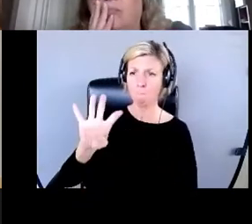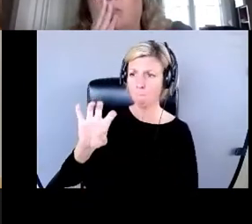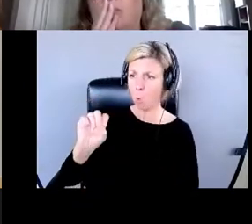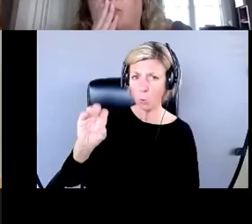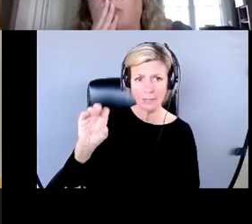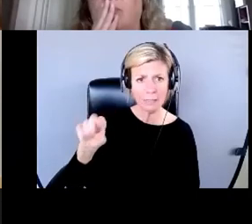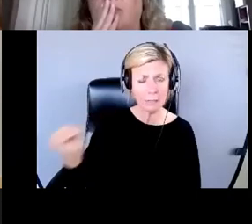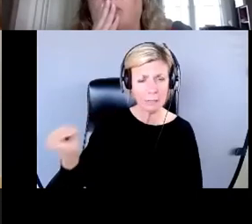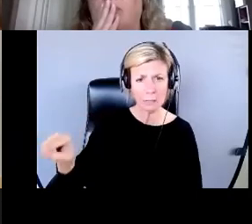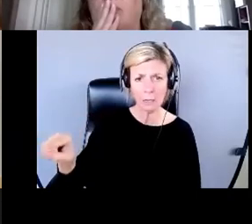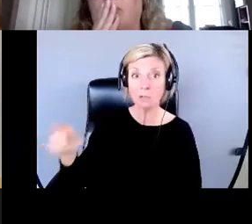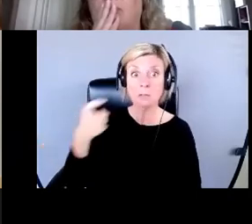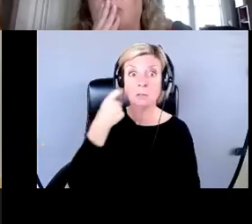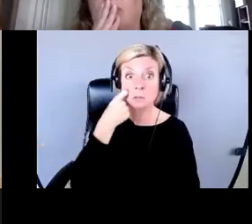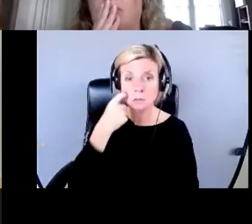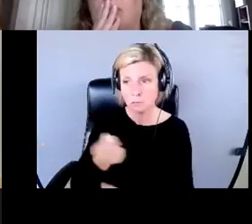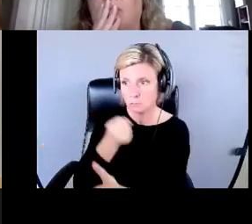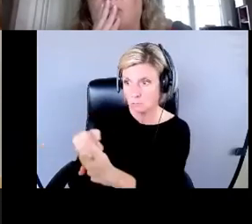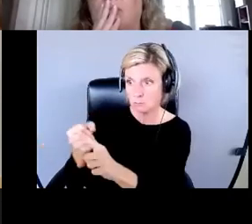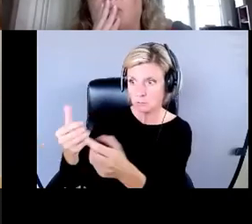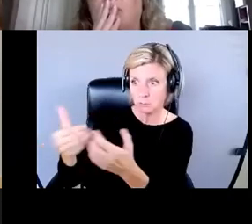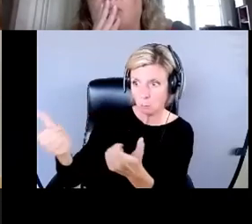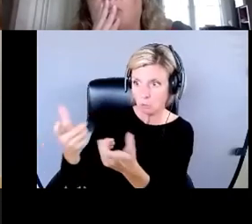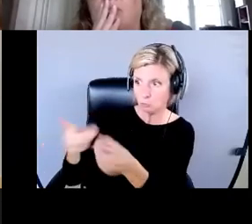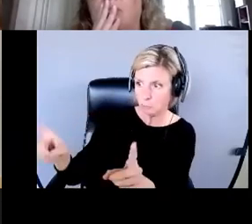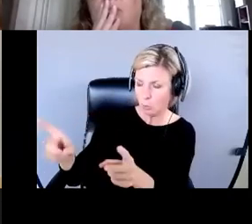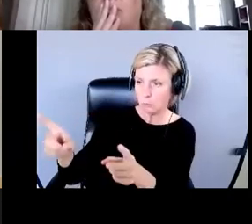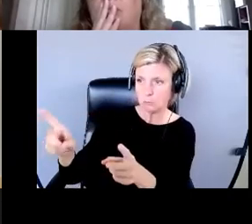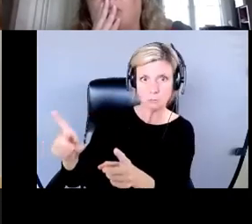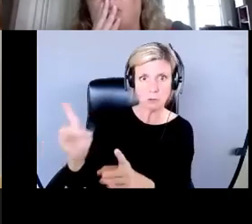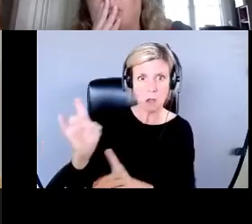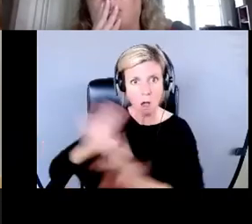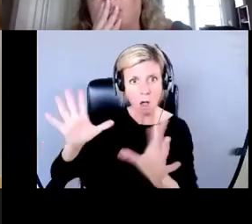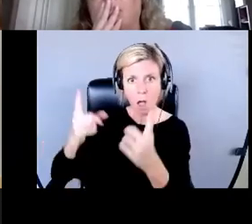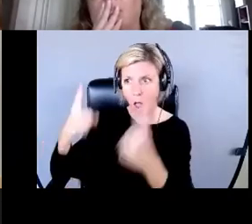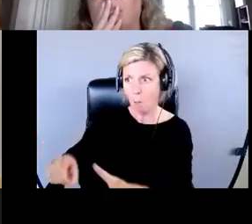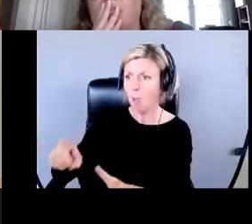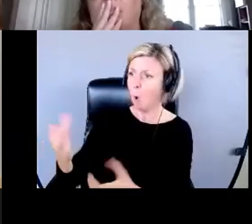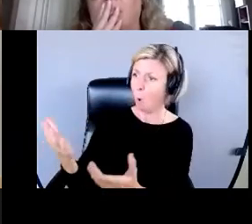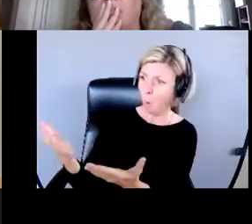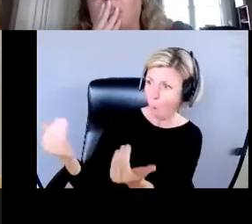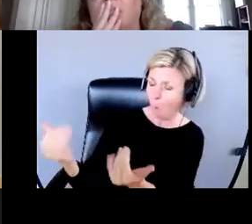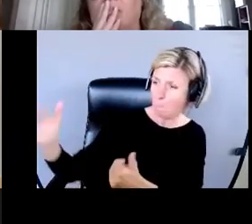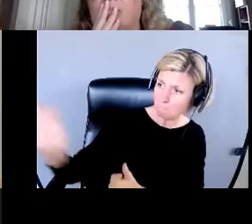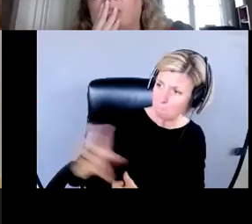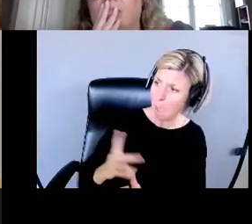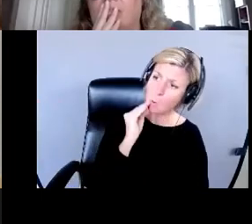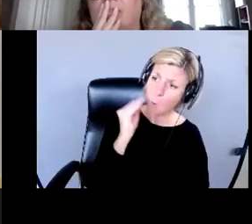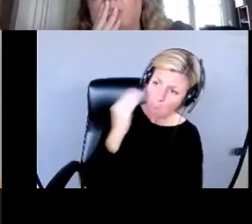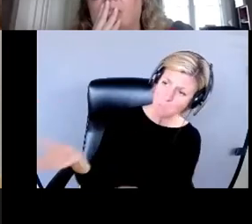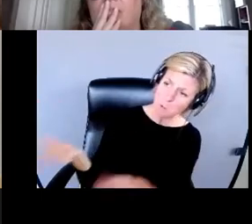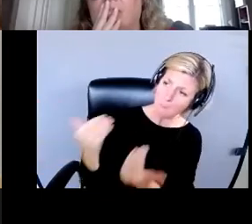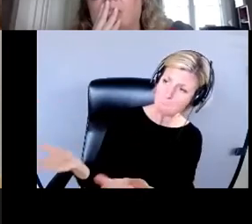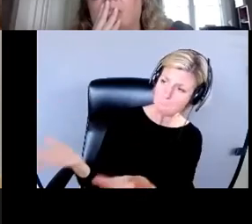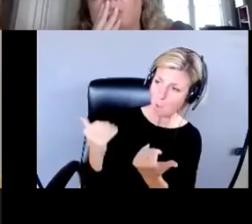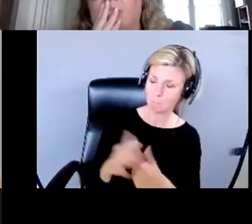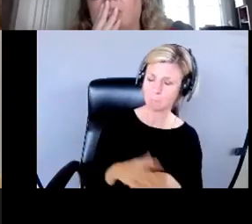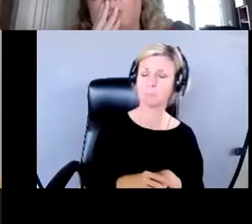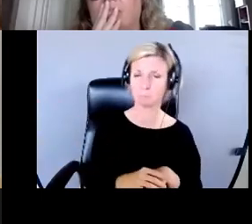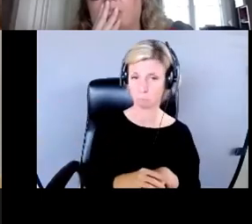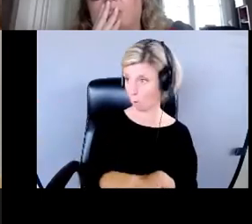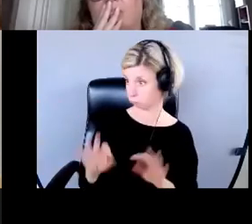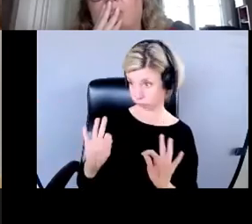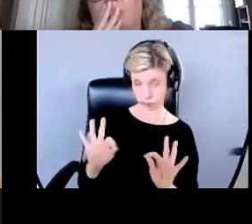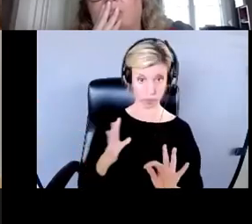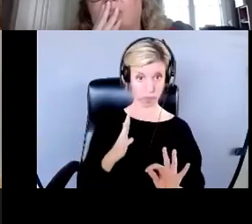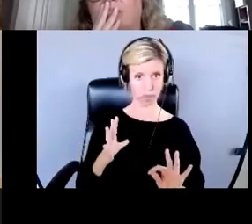know, your home, our home is always your home. But when they're involved with community who understand what elder mediation is, they